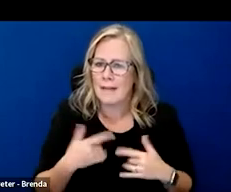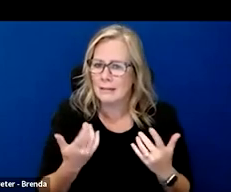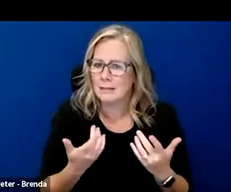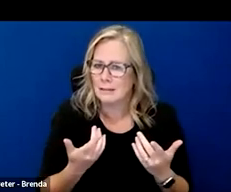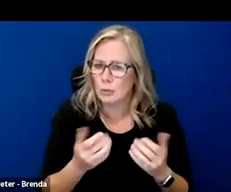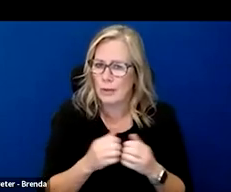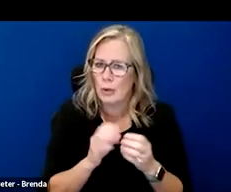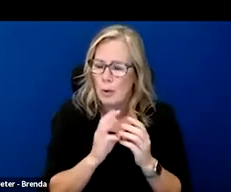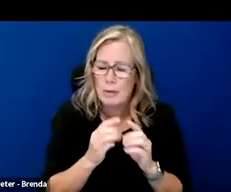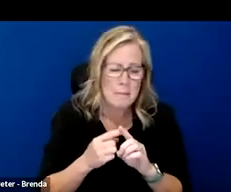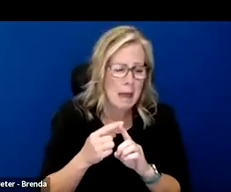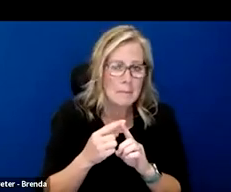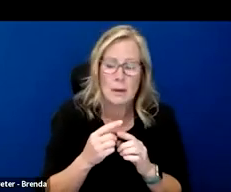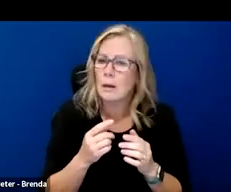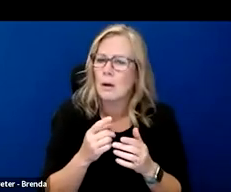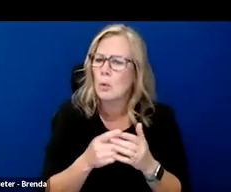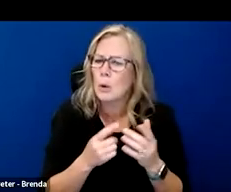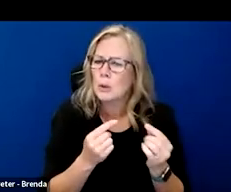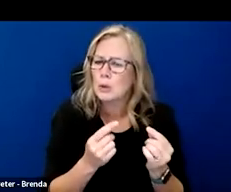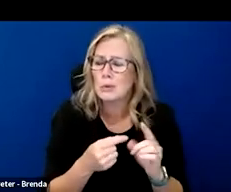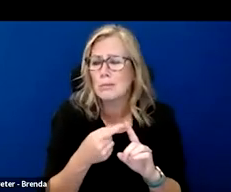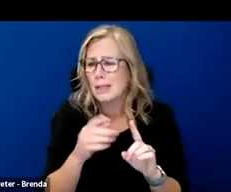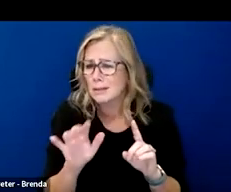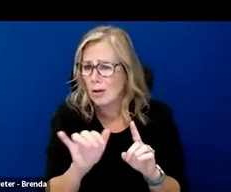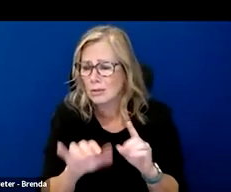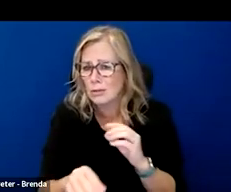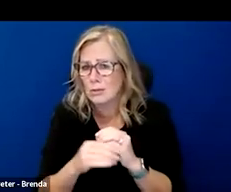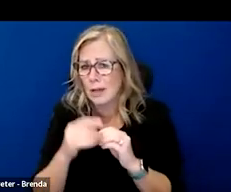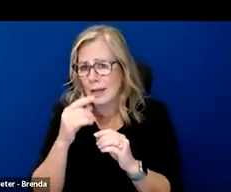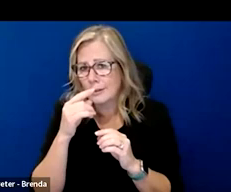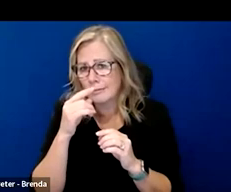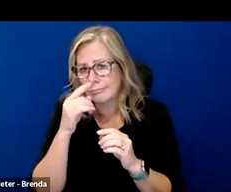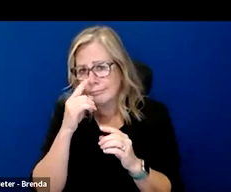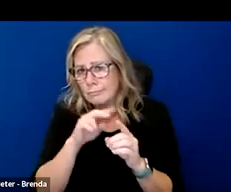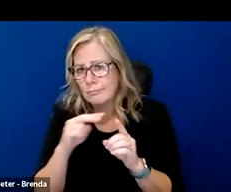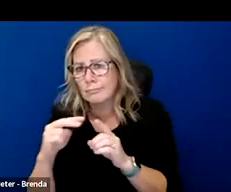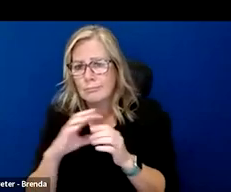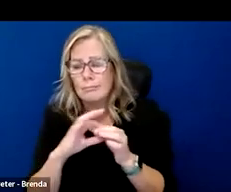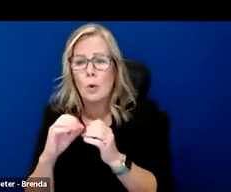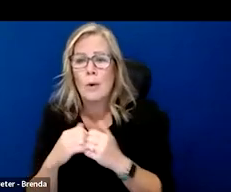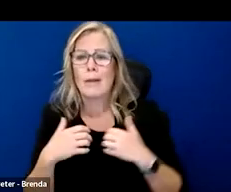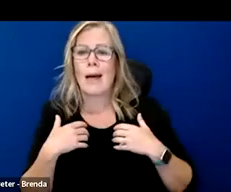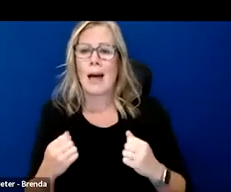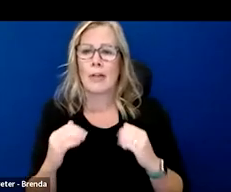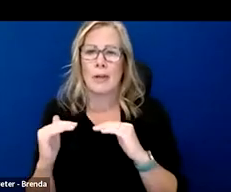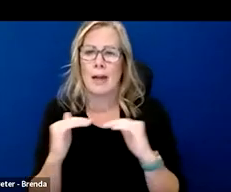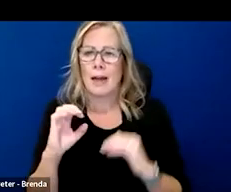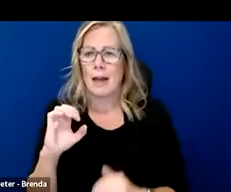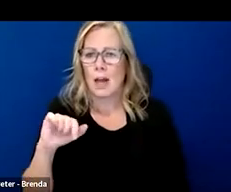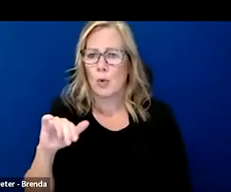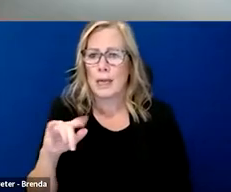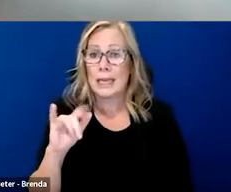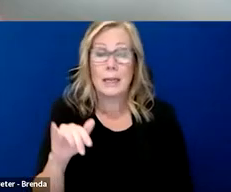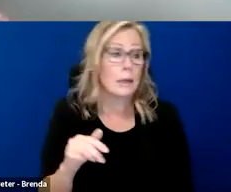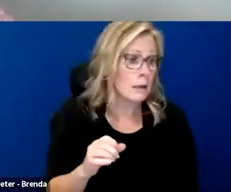speak to it through the lens of health equity. Yeah, absolutely, Carolyn. There's a number of learnings